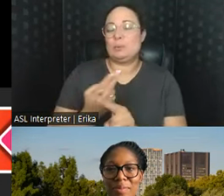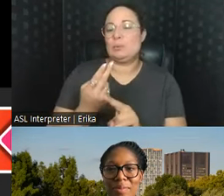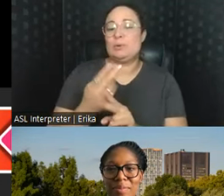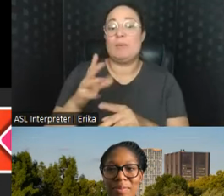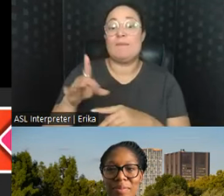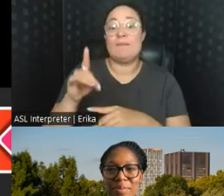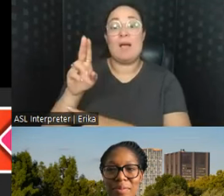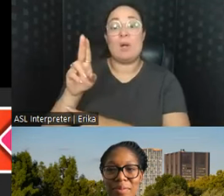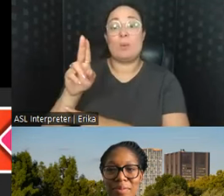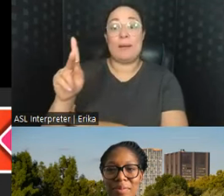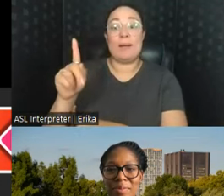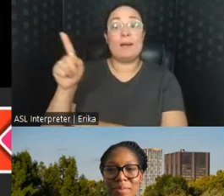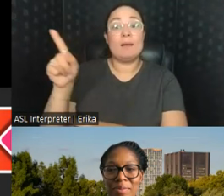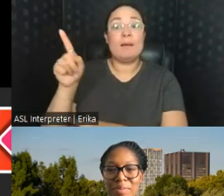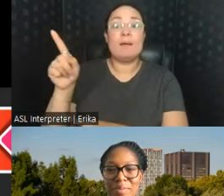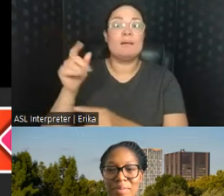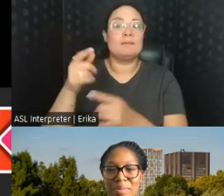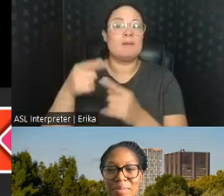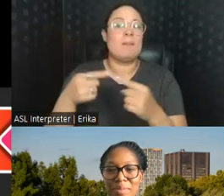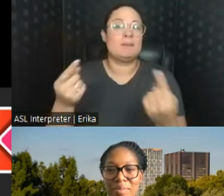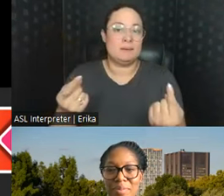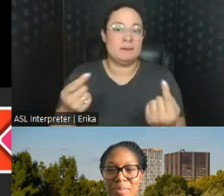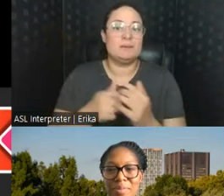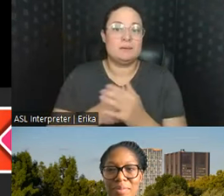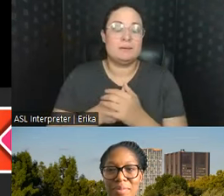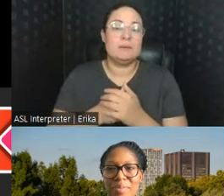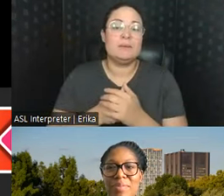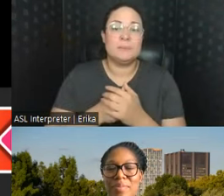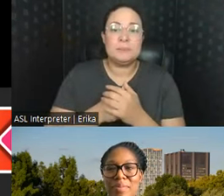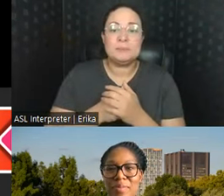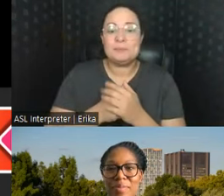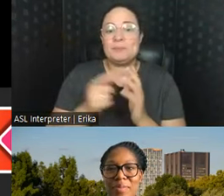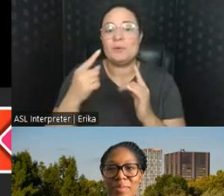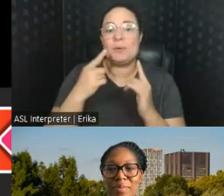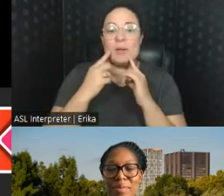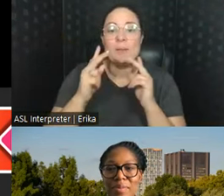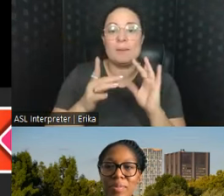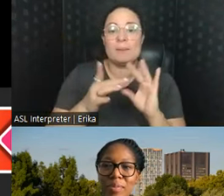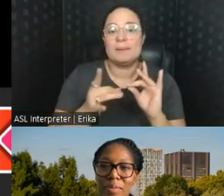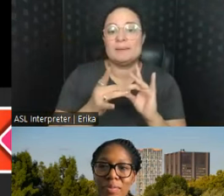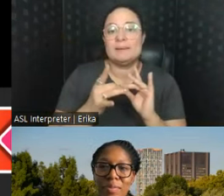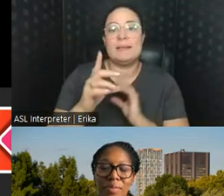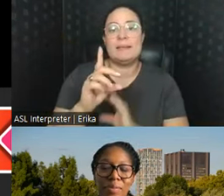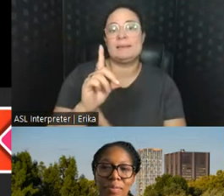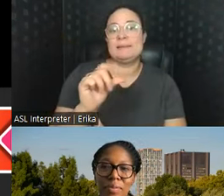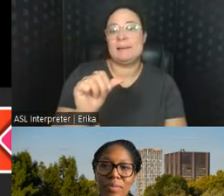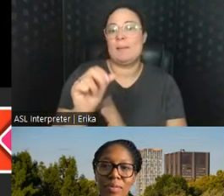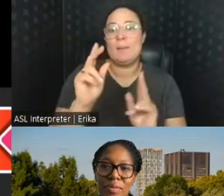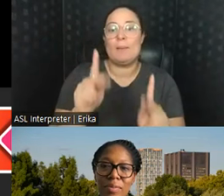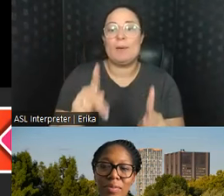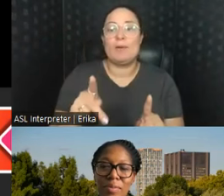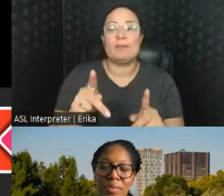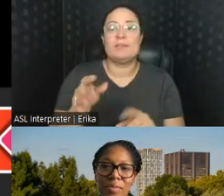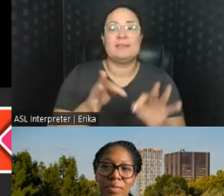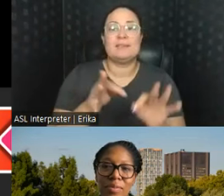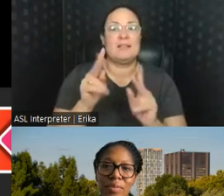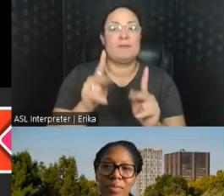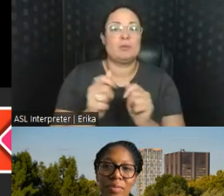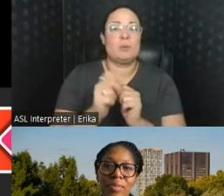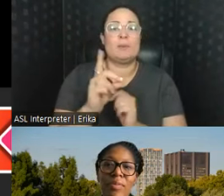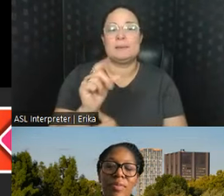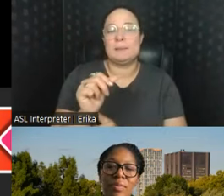though, it's kind of the opposite. You'll hear folks saying, you know, disabled person as opposed to person with disability. Again,